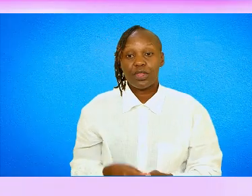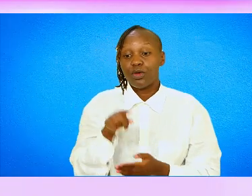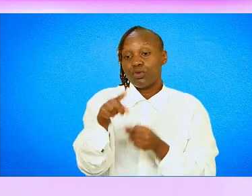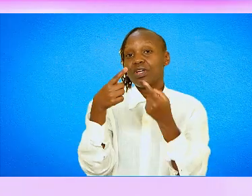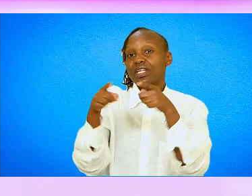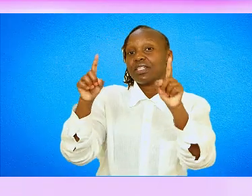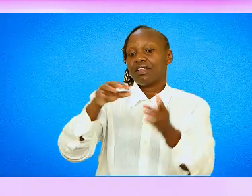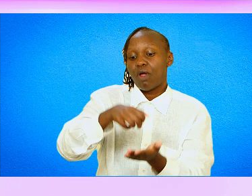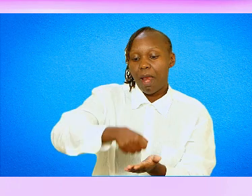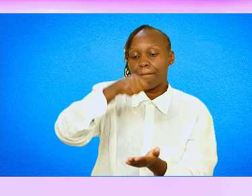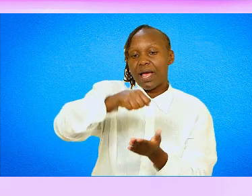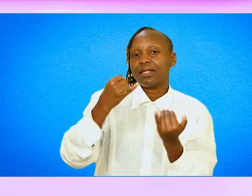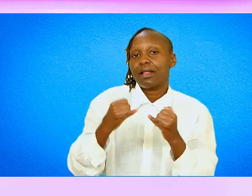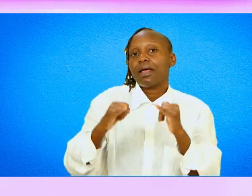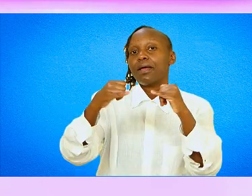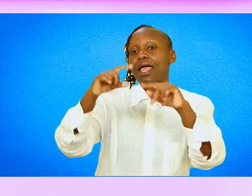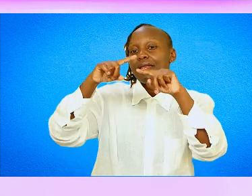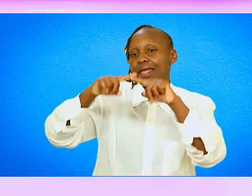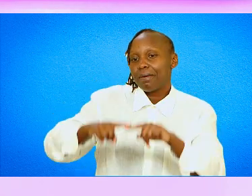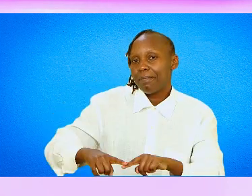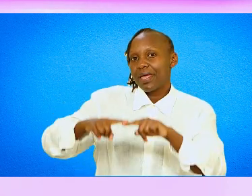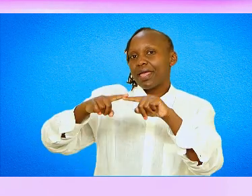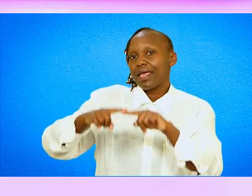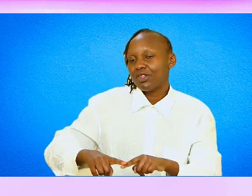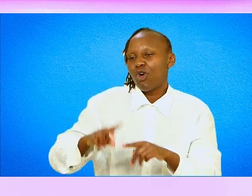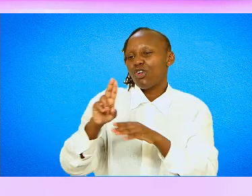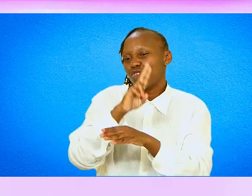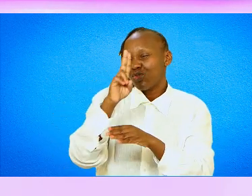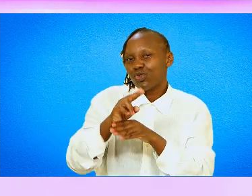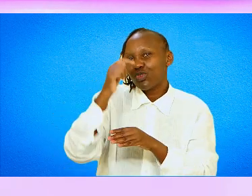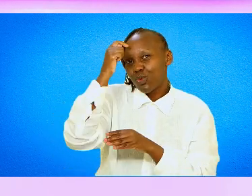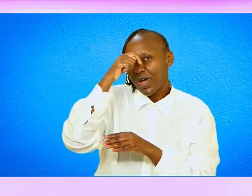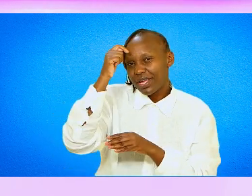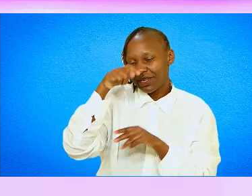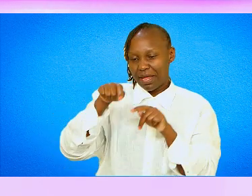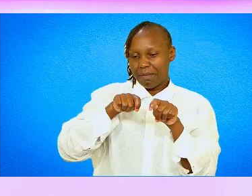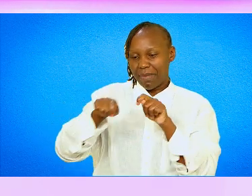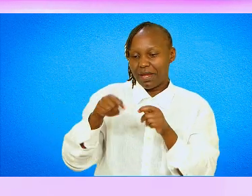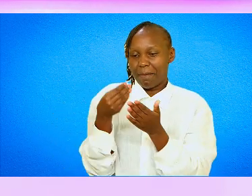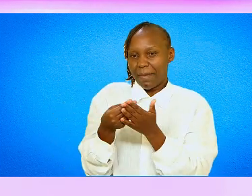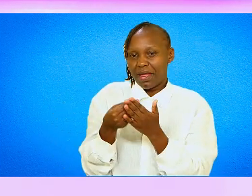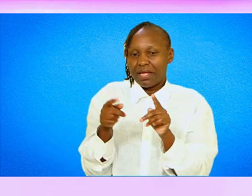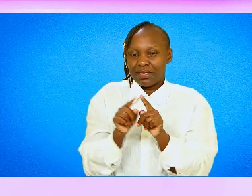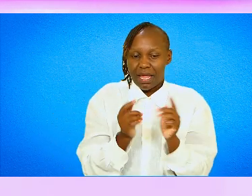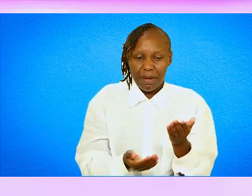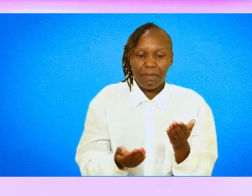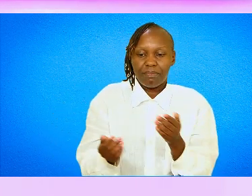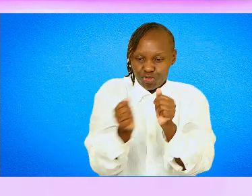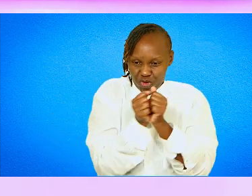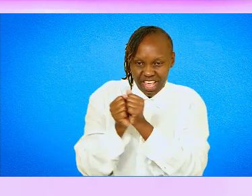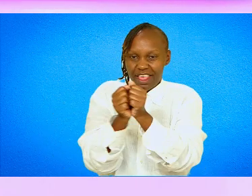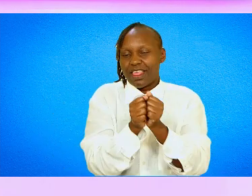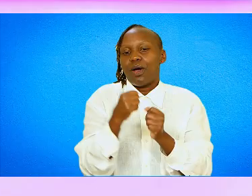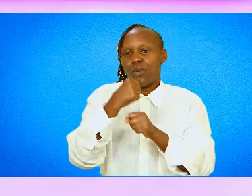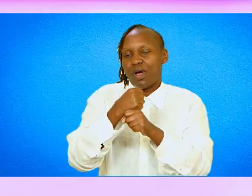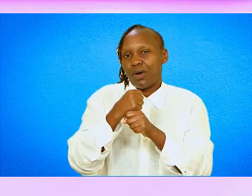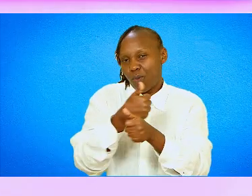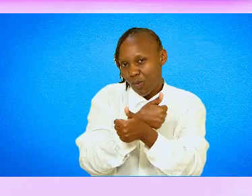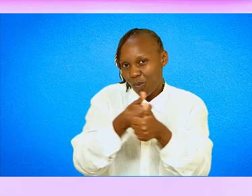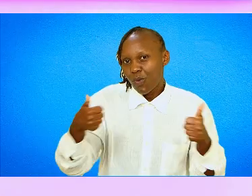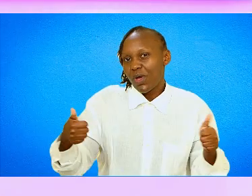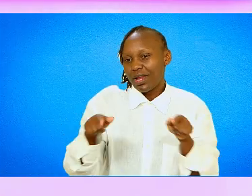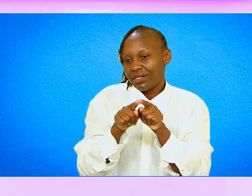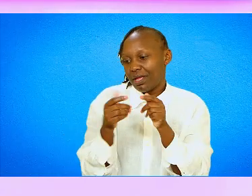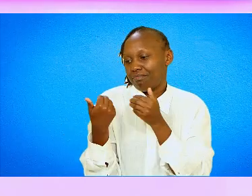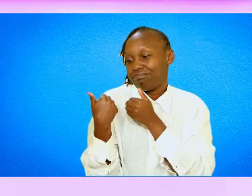budget implementation depends on prudent resources management with collective effort and accountability.